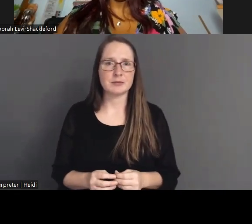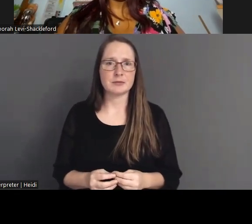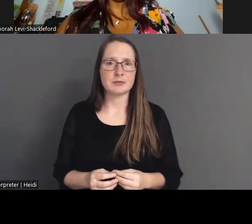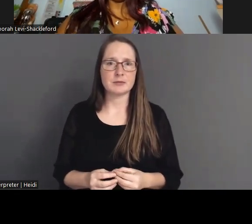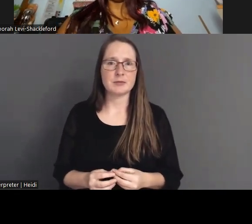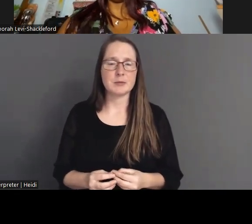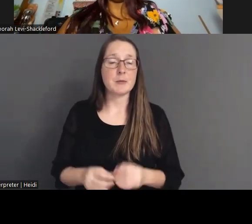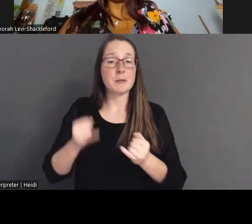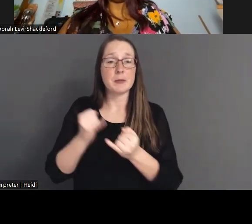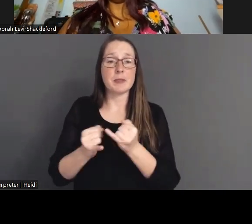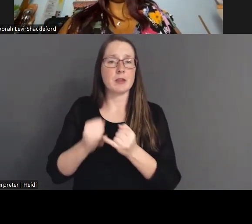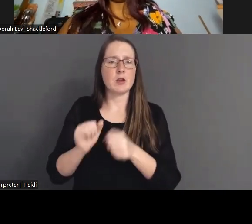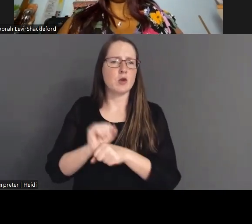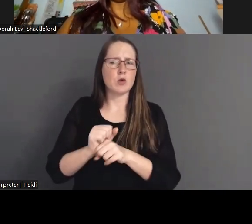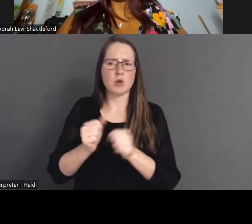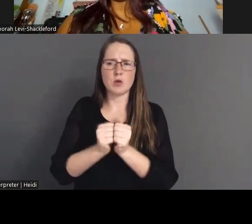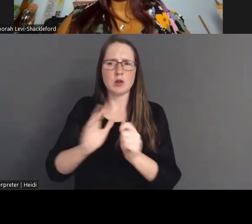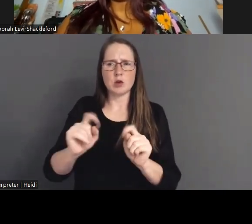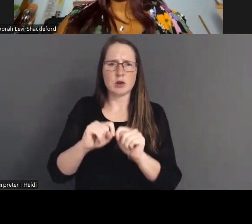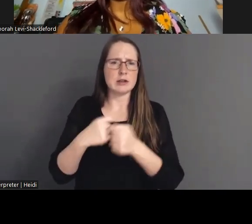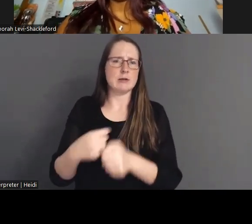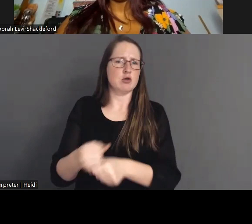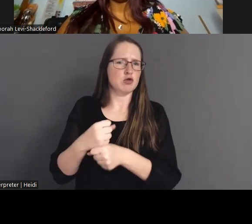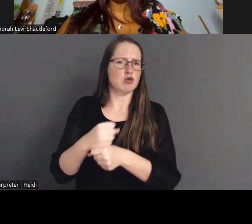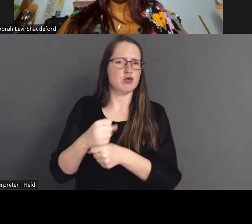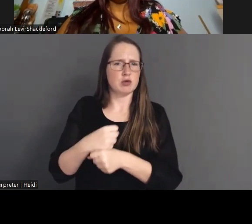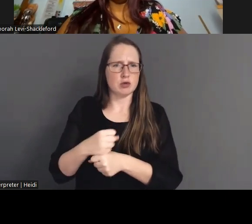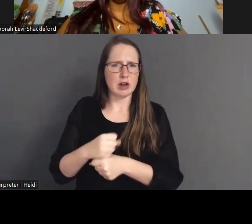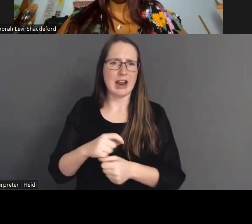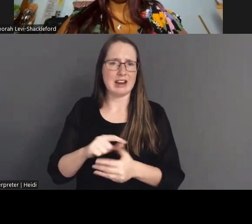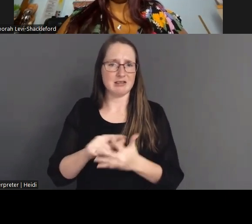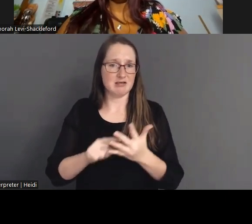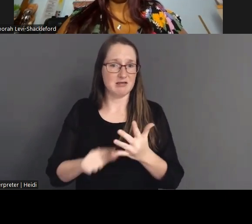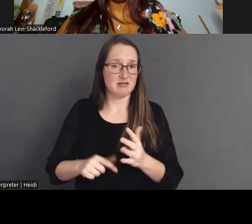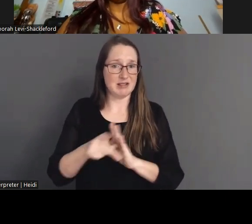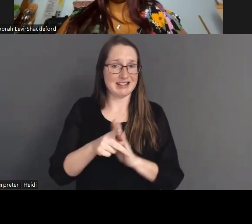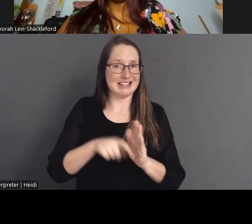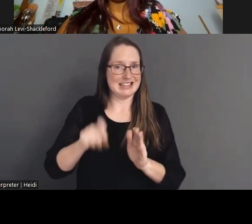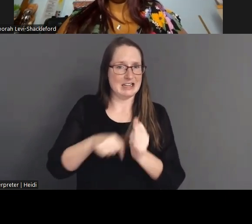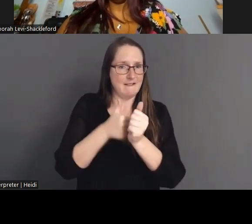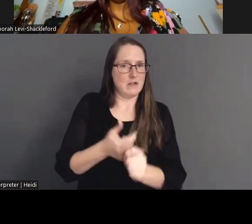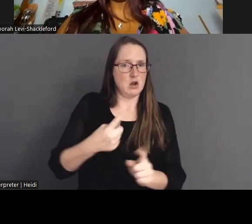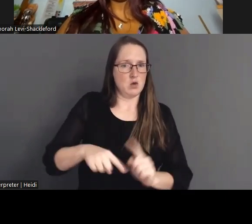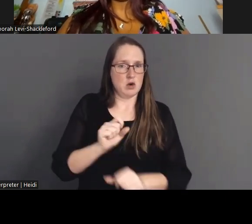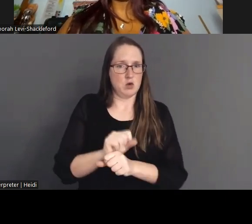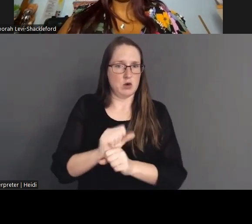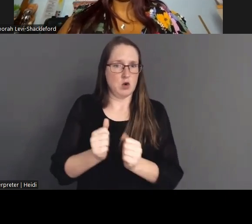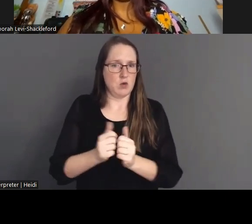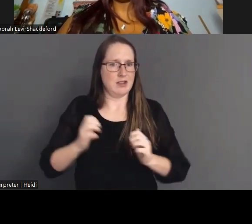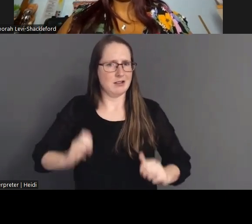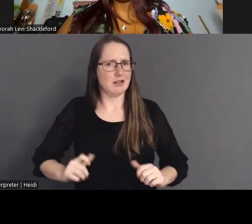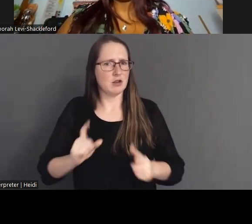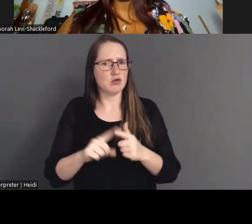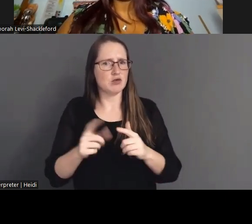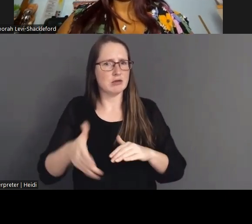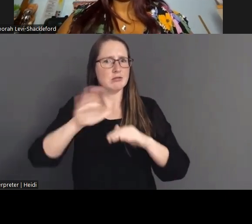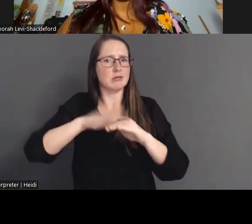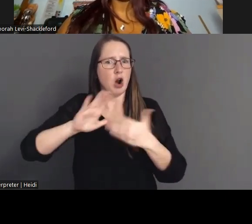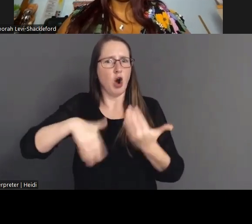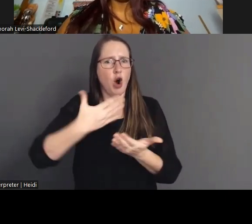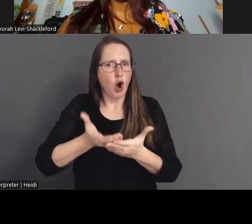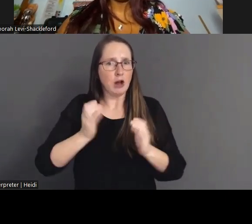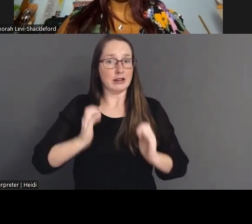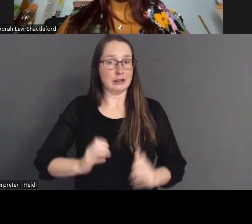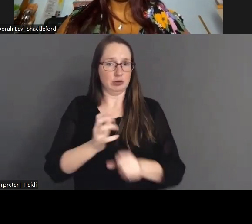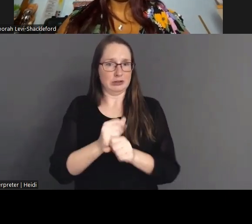And then lastly, work with your team to create protocols that need to be followed when working with clients to increase all clients